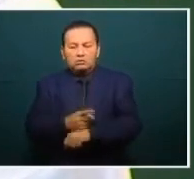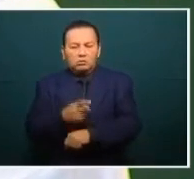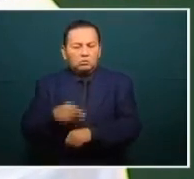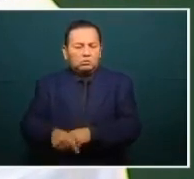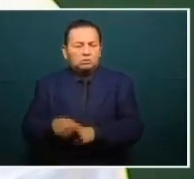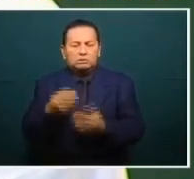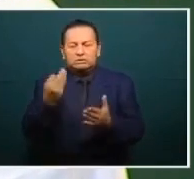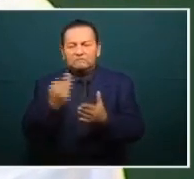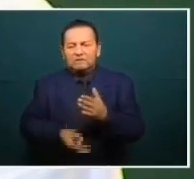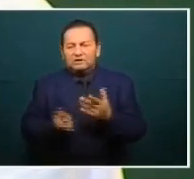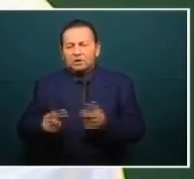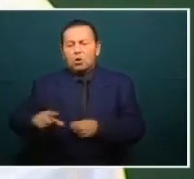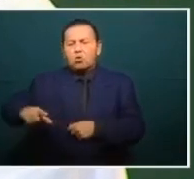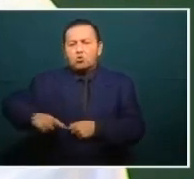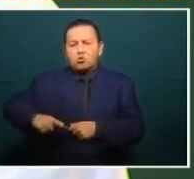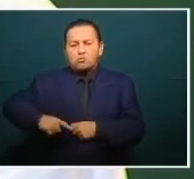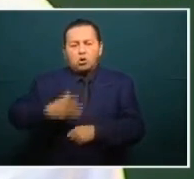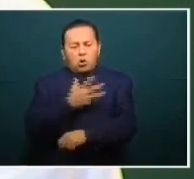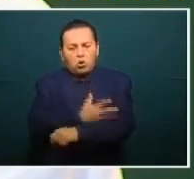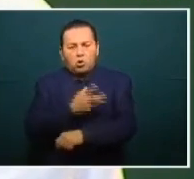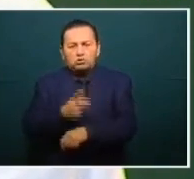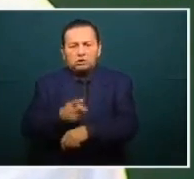That was very much needed here.